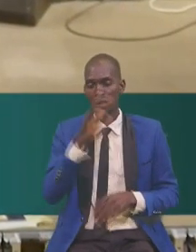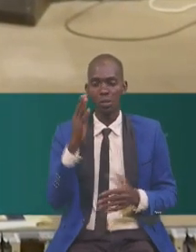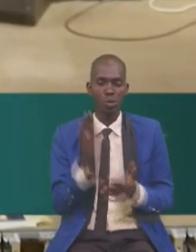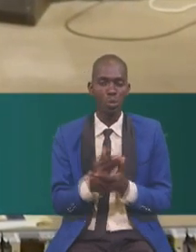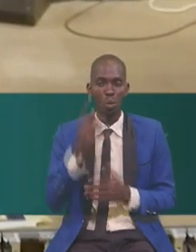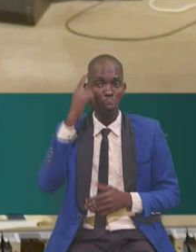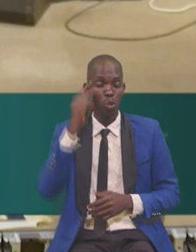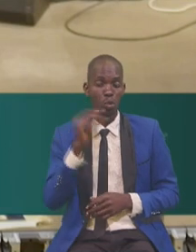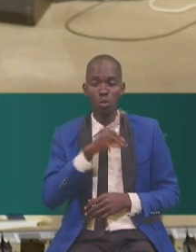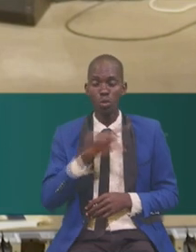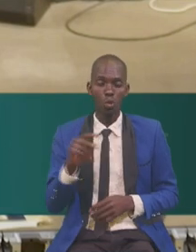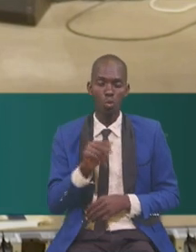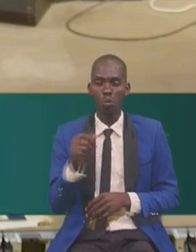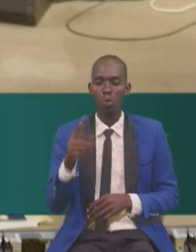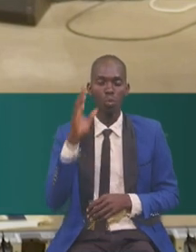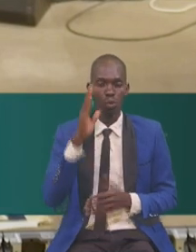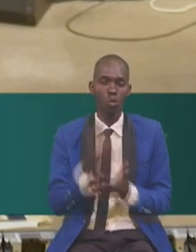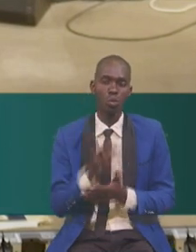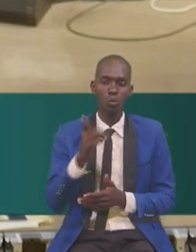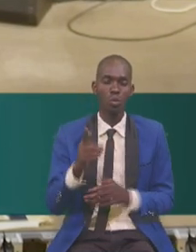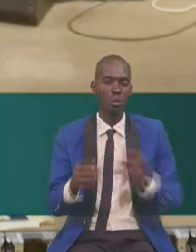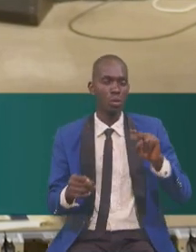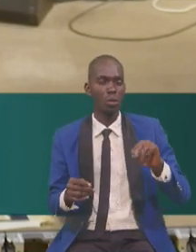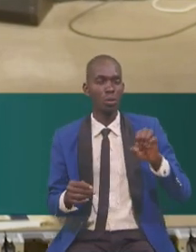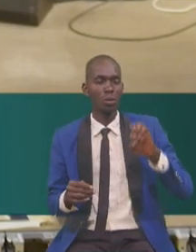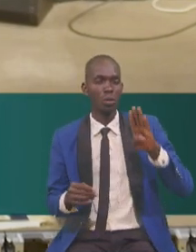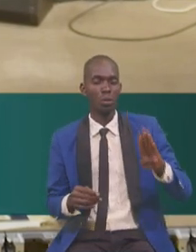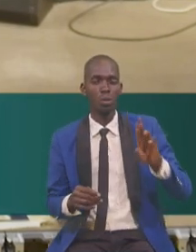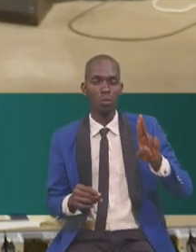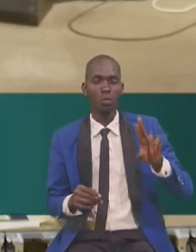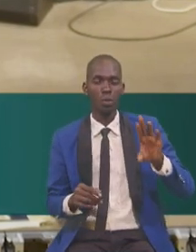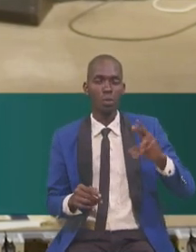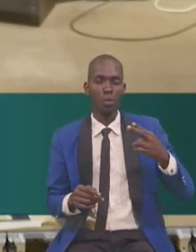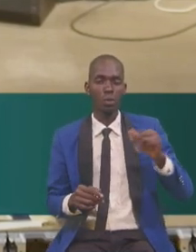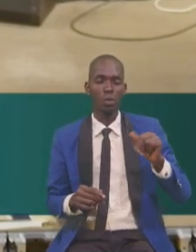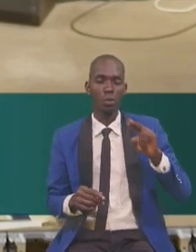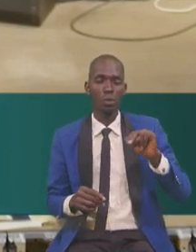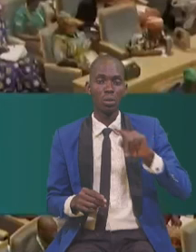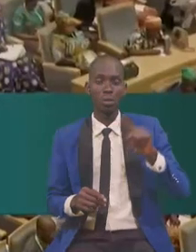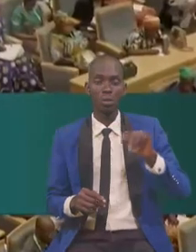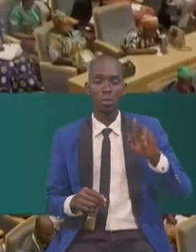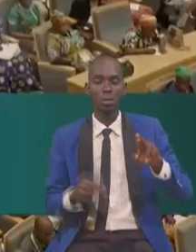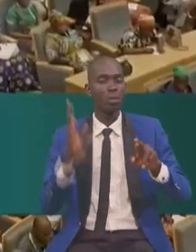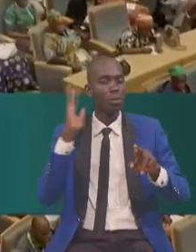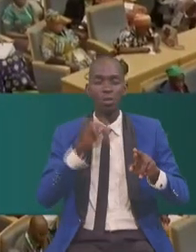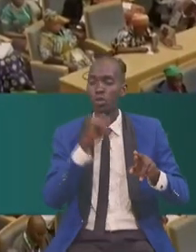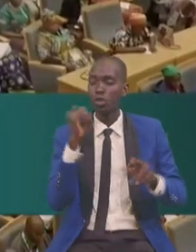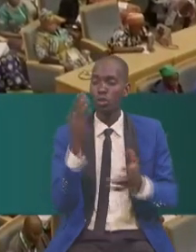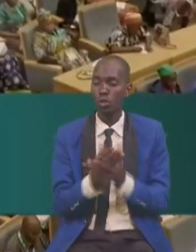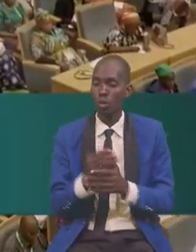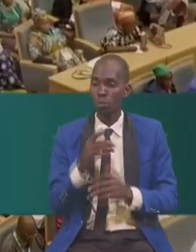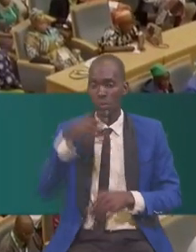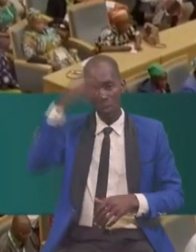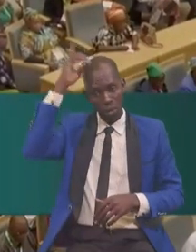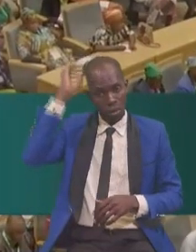you. Nebuchadnezzar did not stop Daniel. Nobody will stop you. The